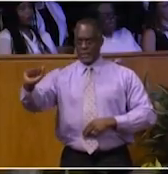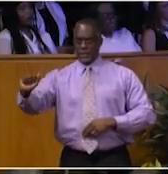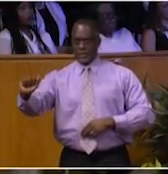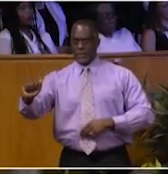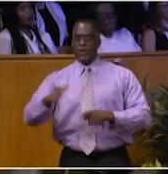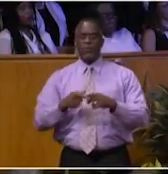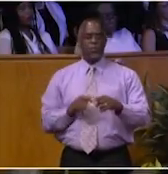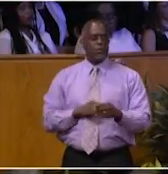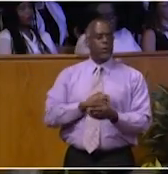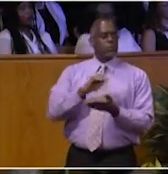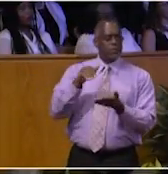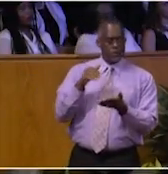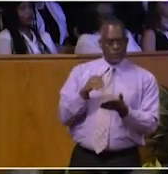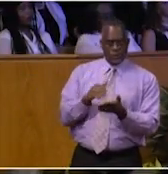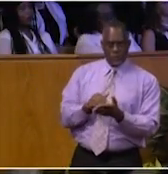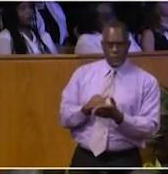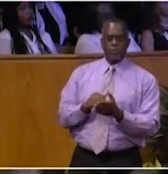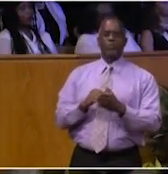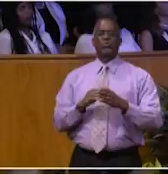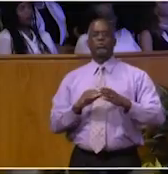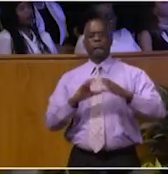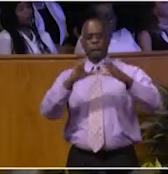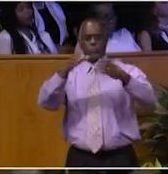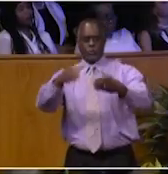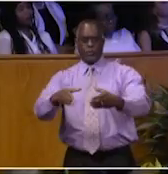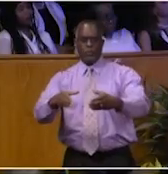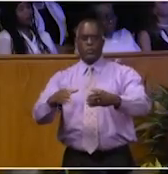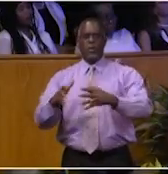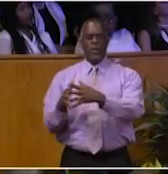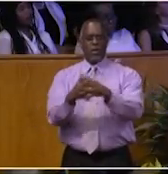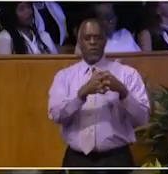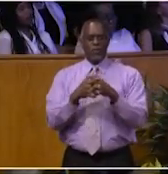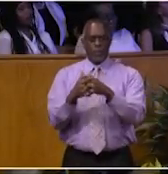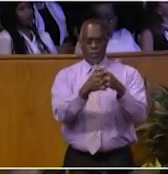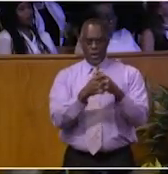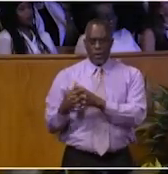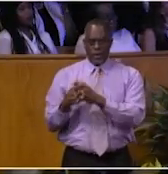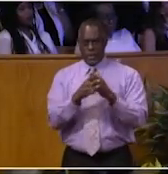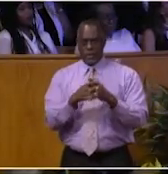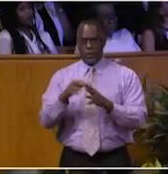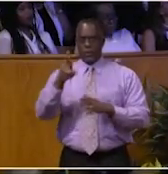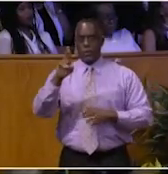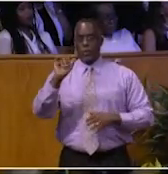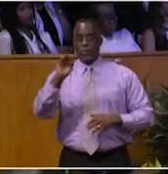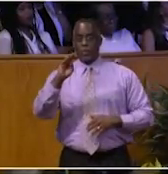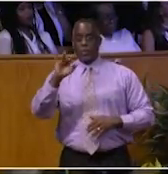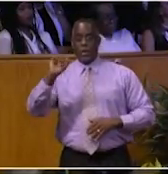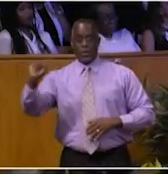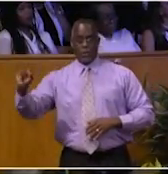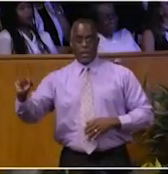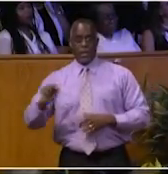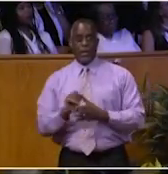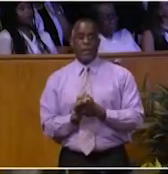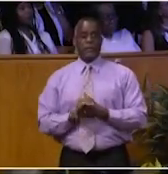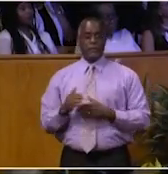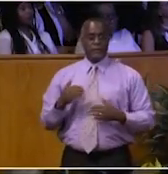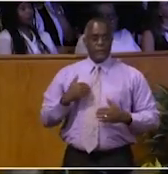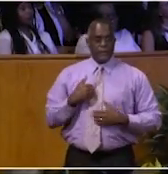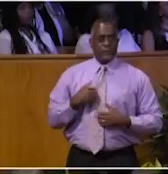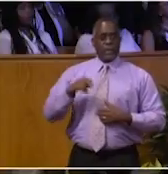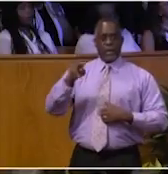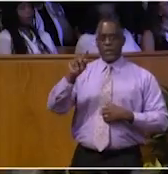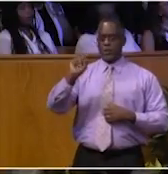of American Rabbis, who carried the Torah, weighing 18 pounds.